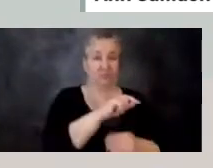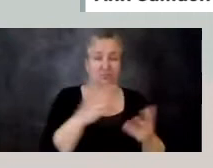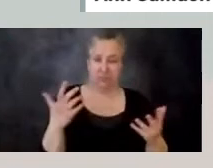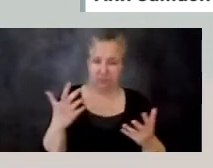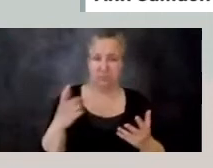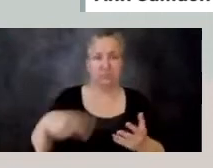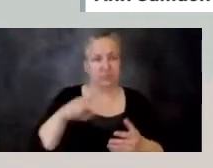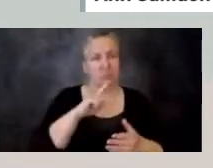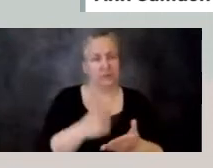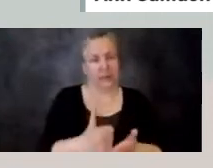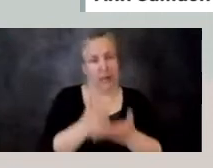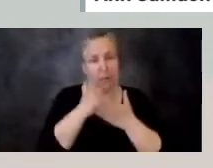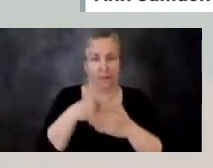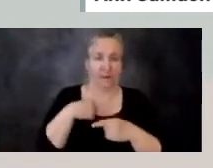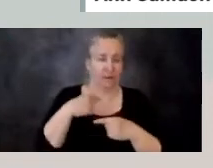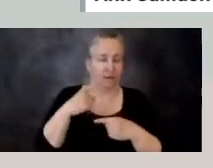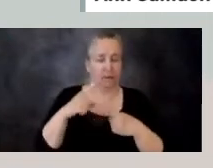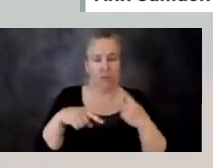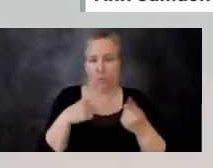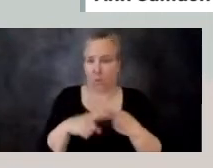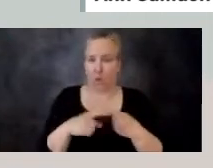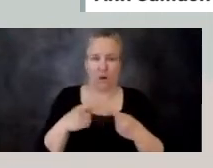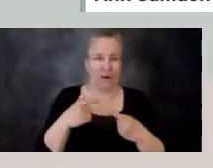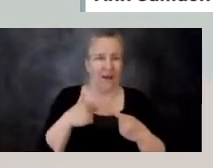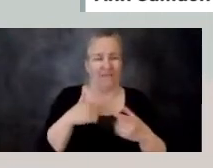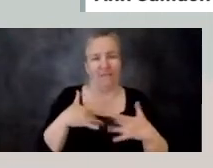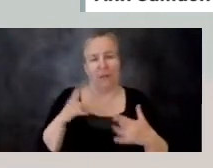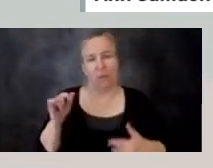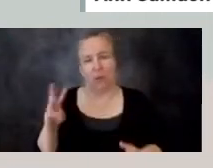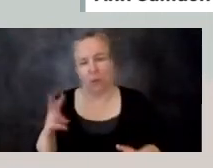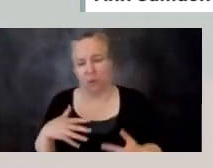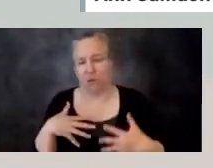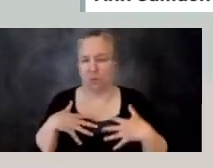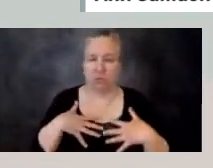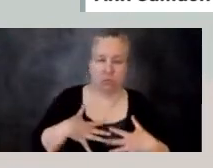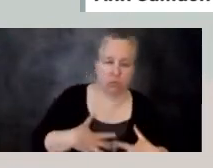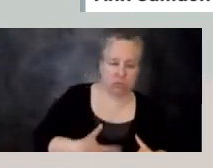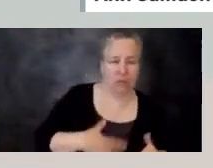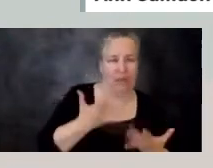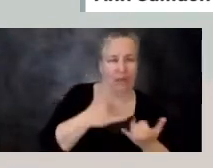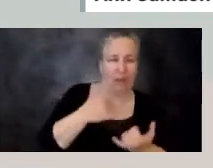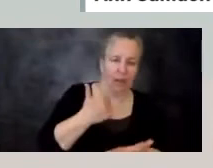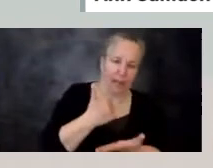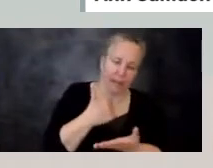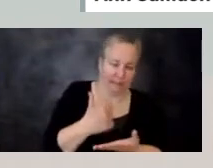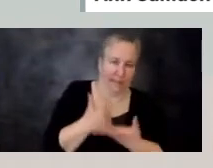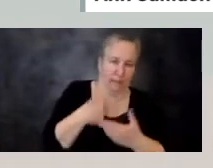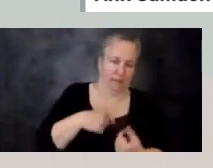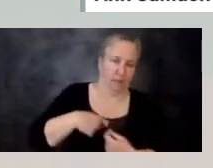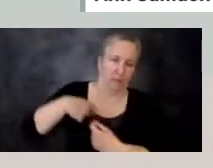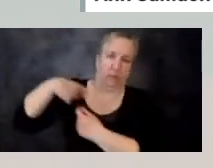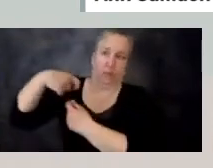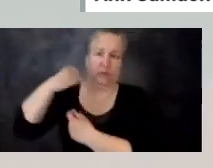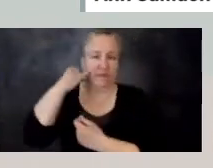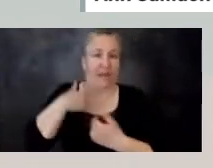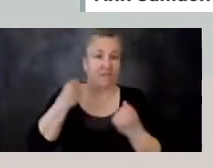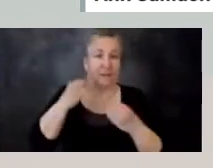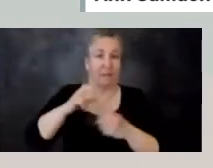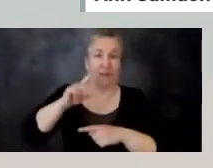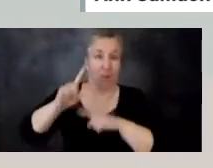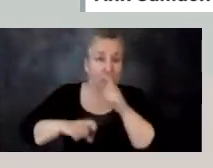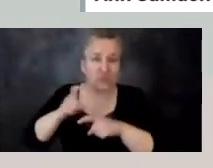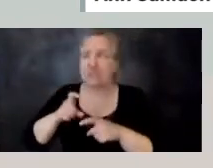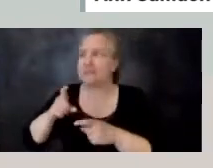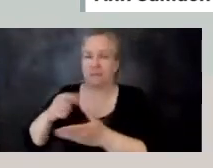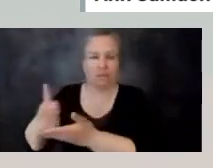have really helped pull me up when I've had those lows and helped educate me when I've had 1,001 questions.